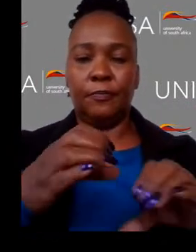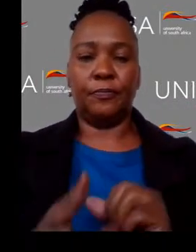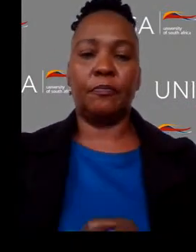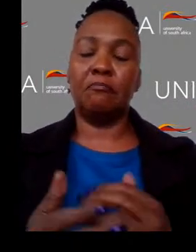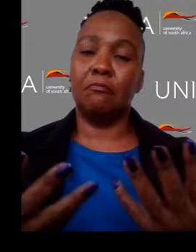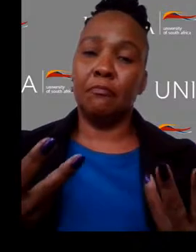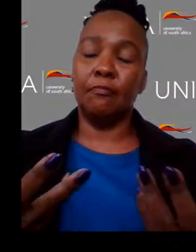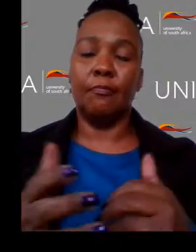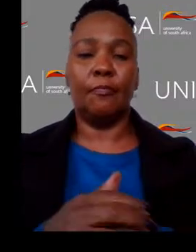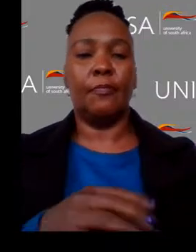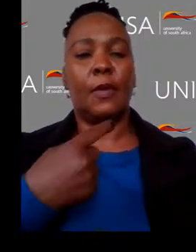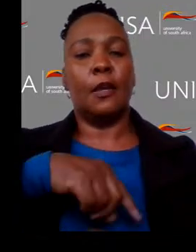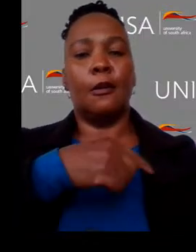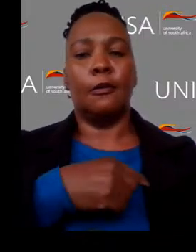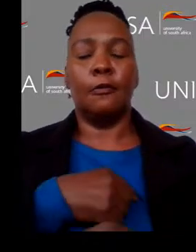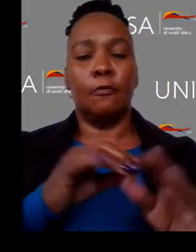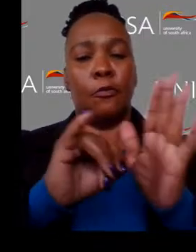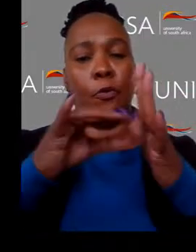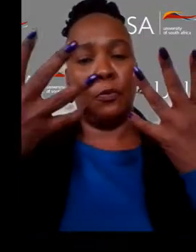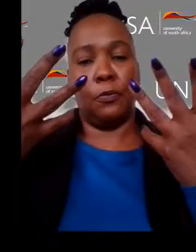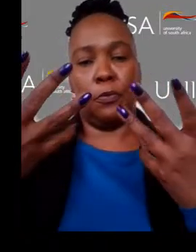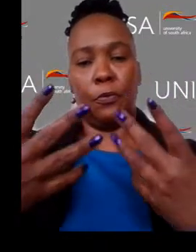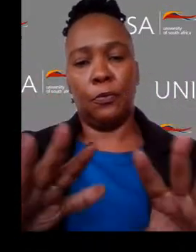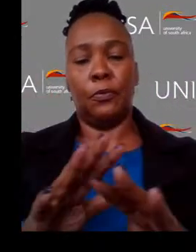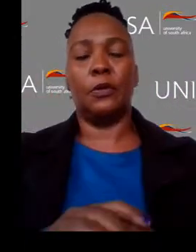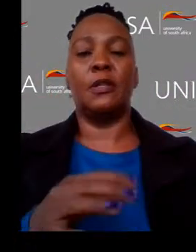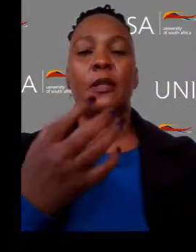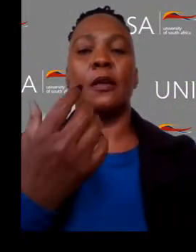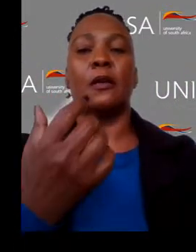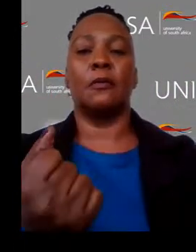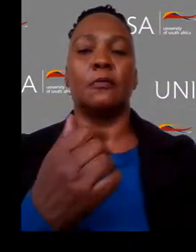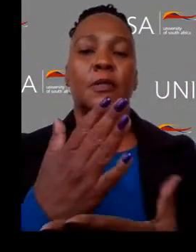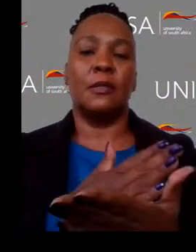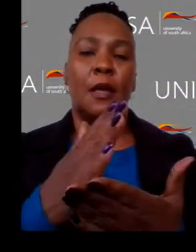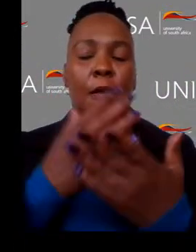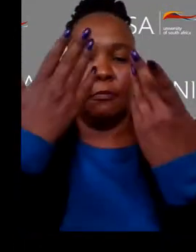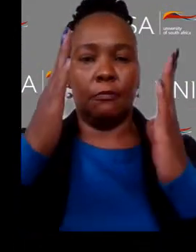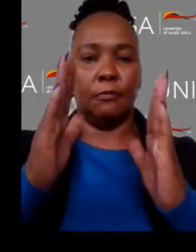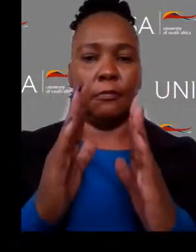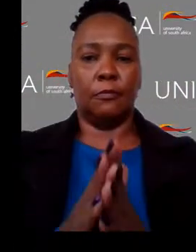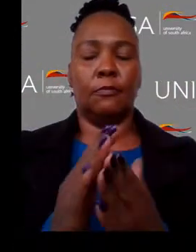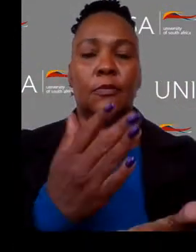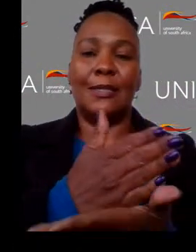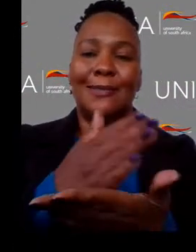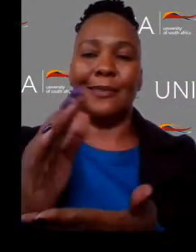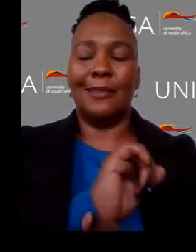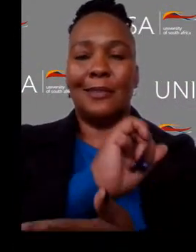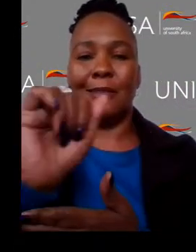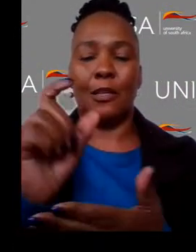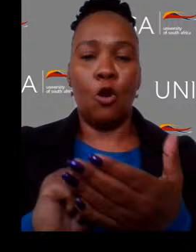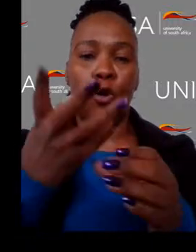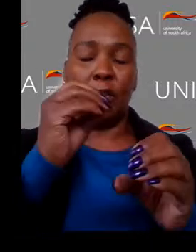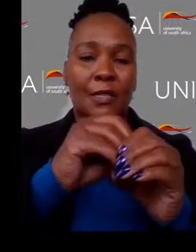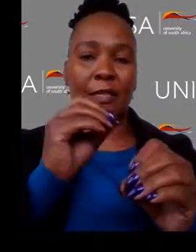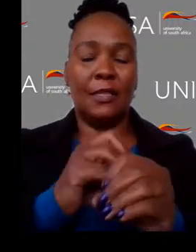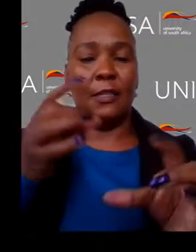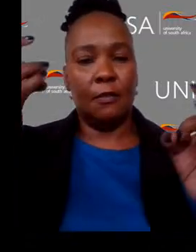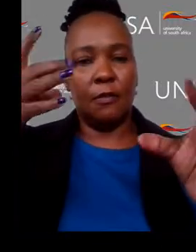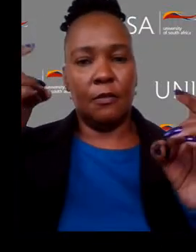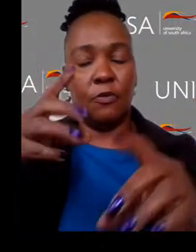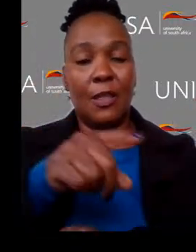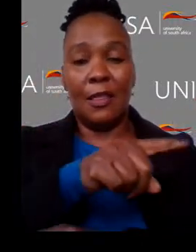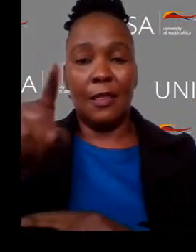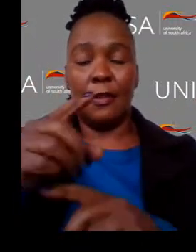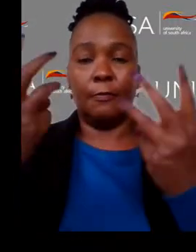However, we have identified that there has been some students who have shared their login details with these